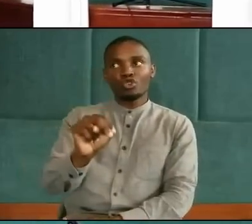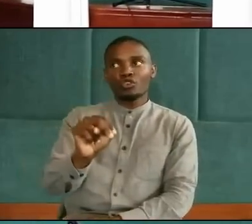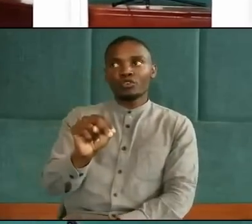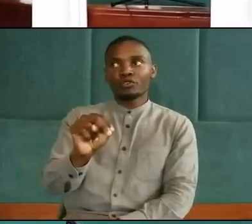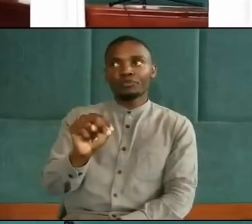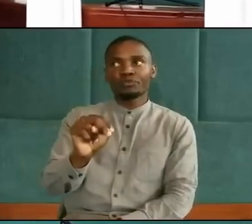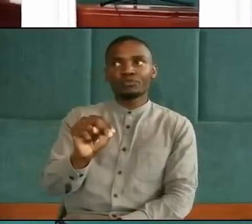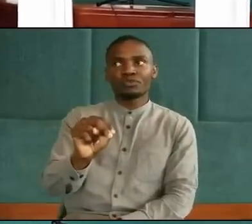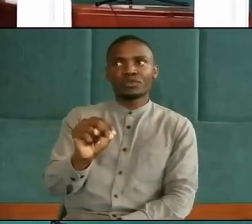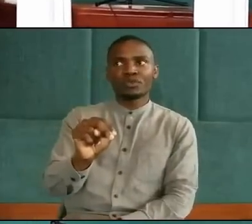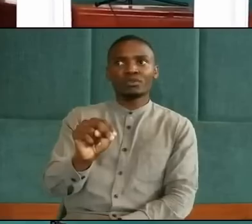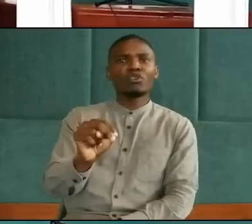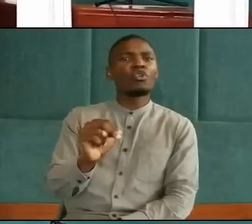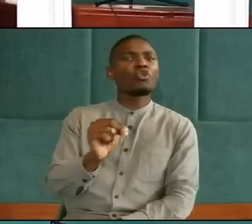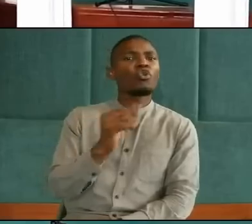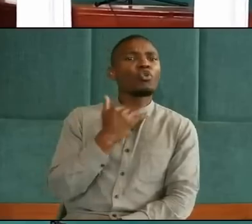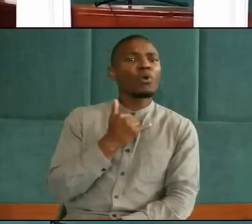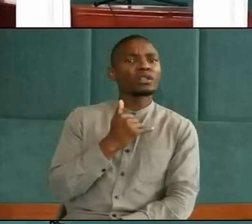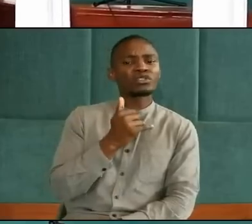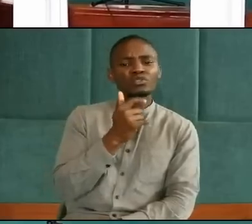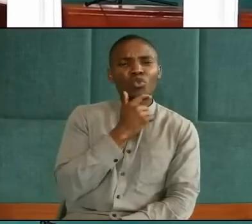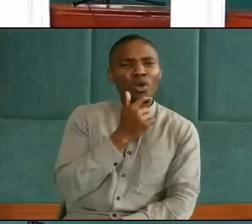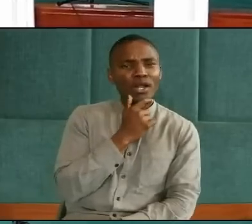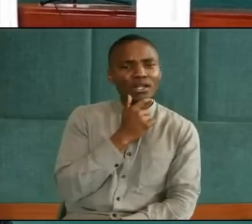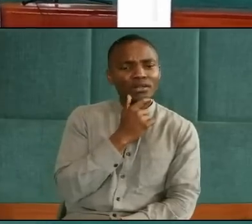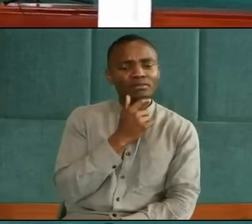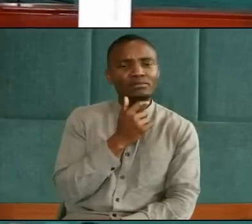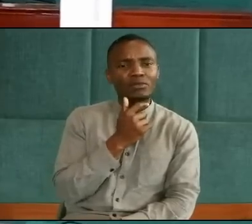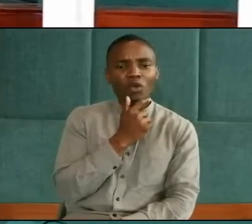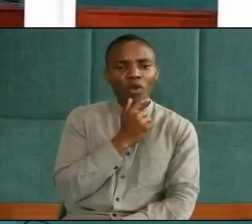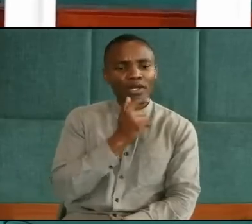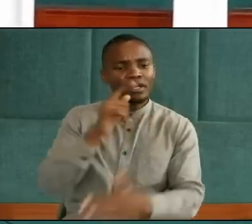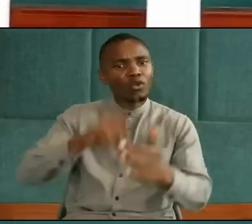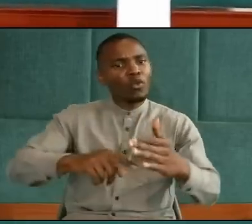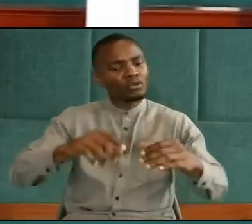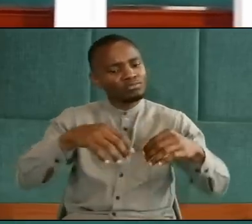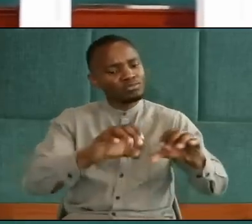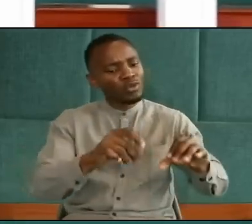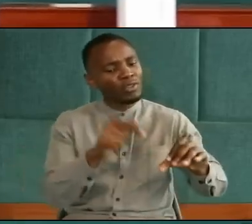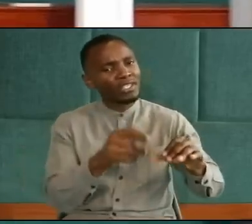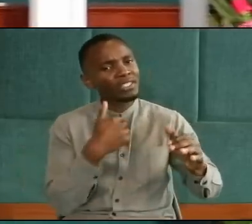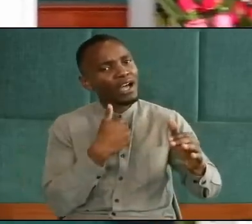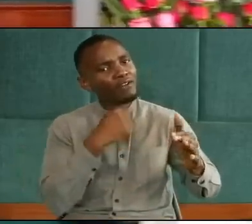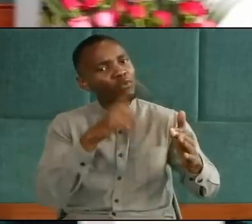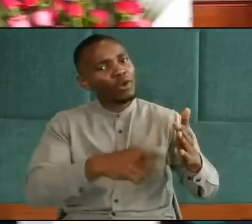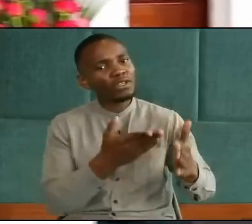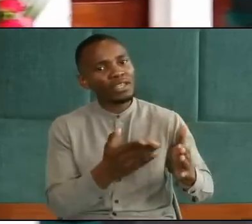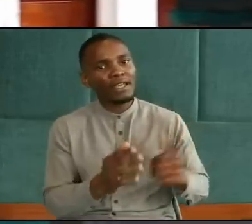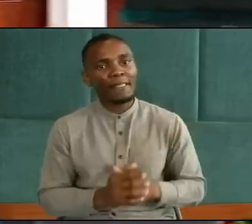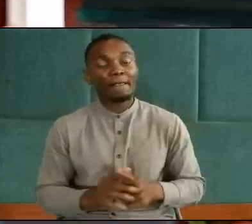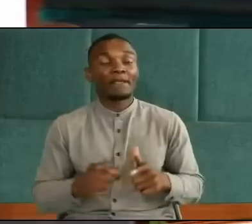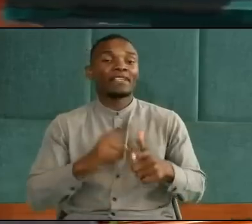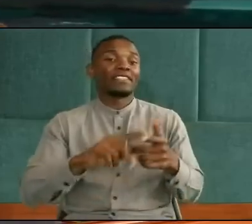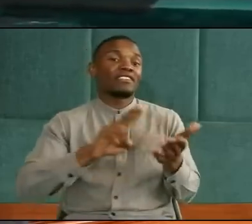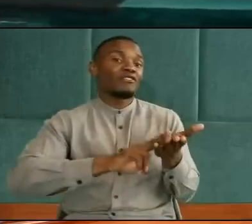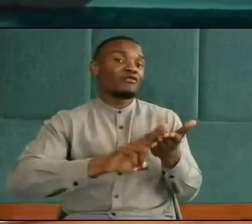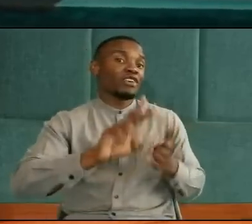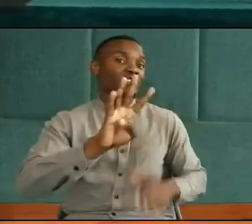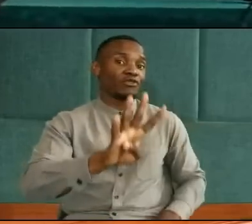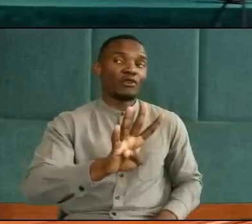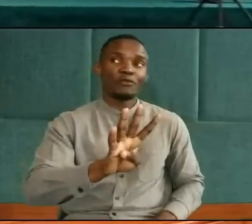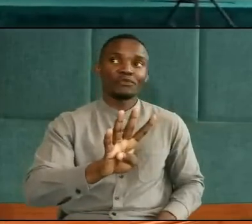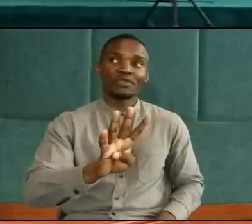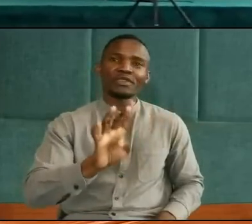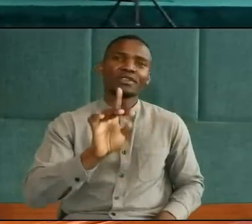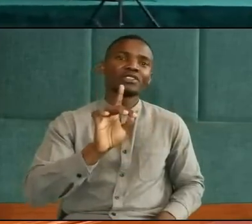John is inquisitive. He wants to see what is in that seal. Can't find anybody to open it. I'm in verse 4. So here's what